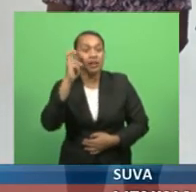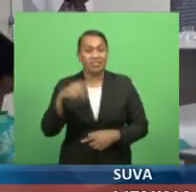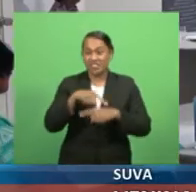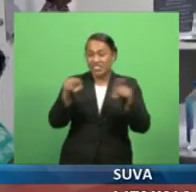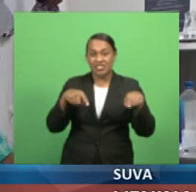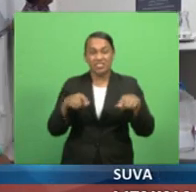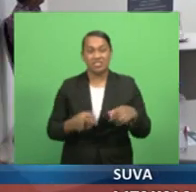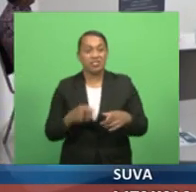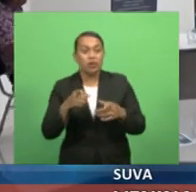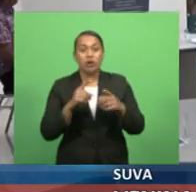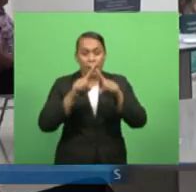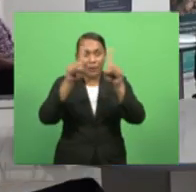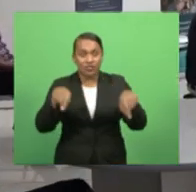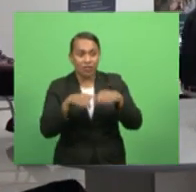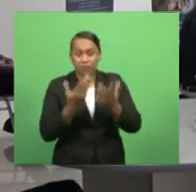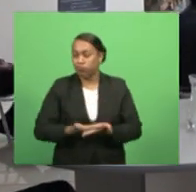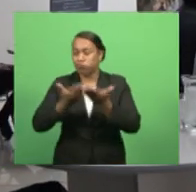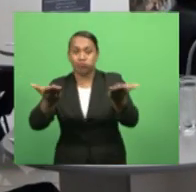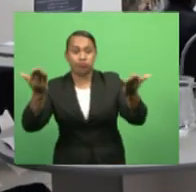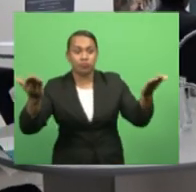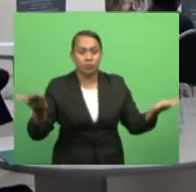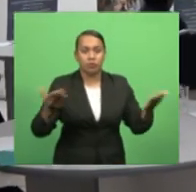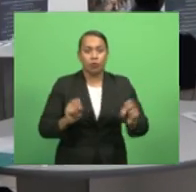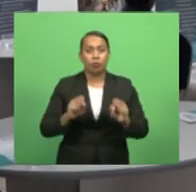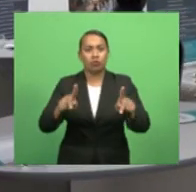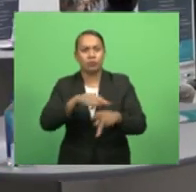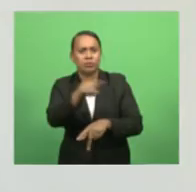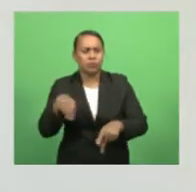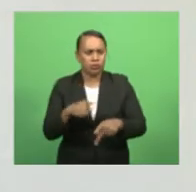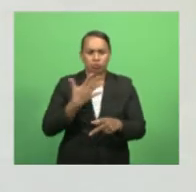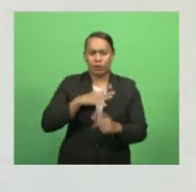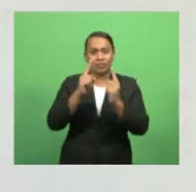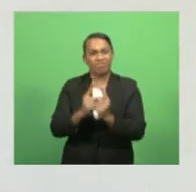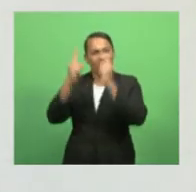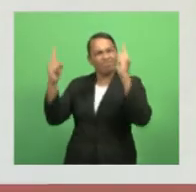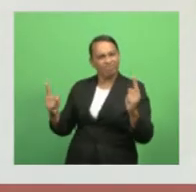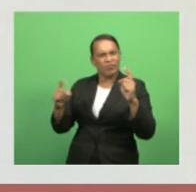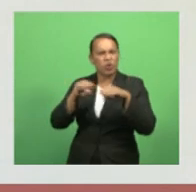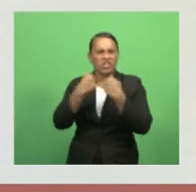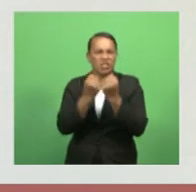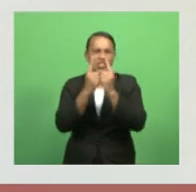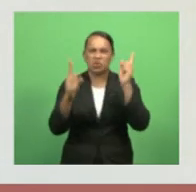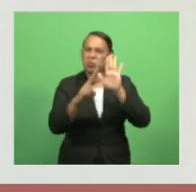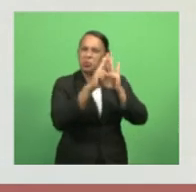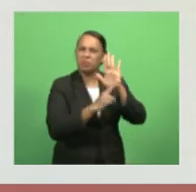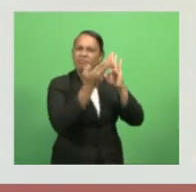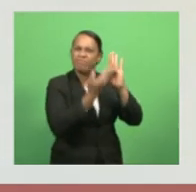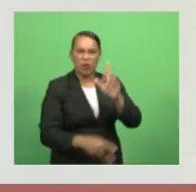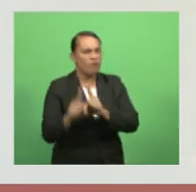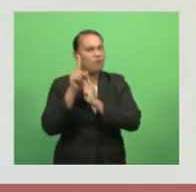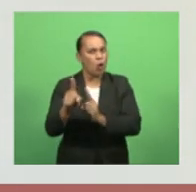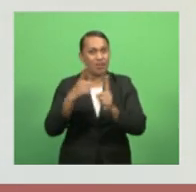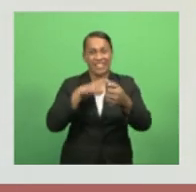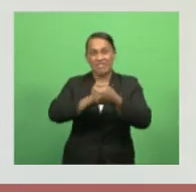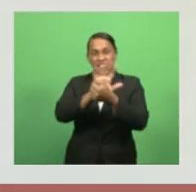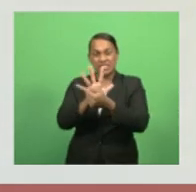business disruption and comply with physical distancing guidelines. It is most likely that training needs would be